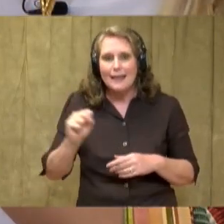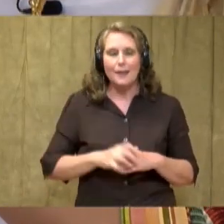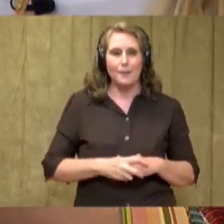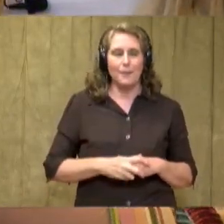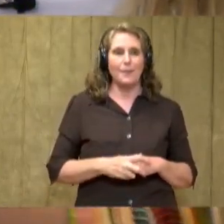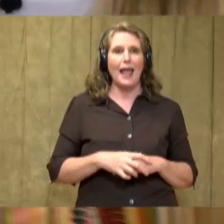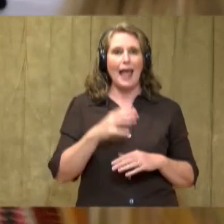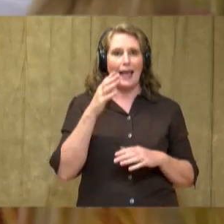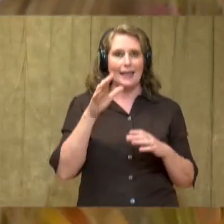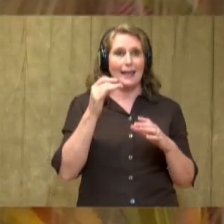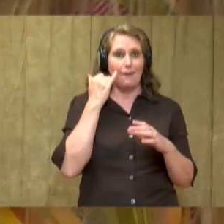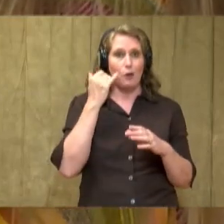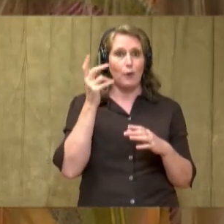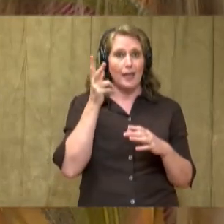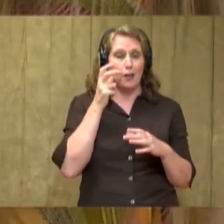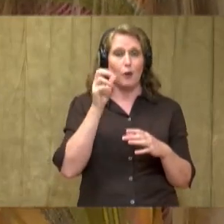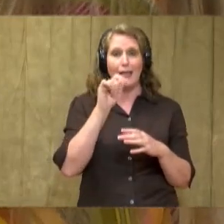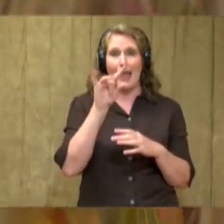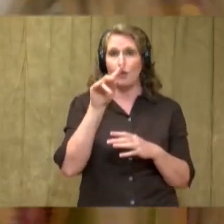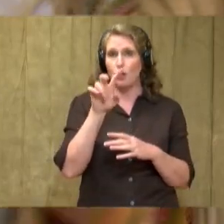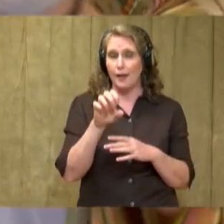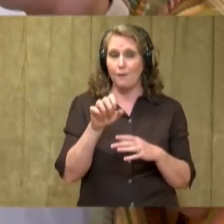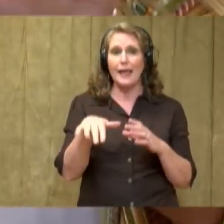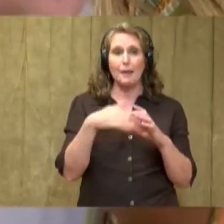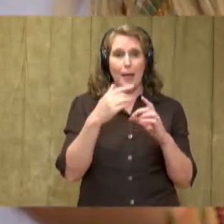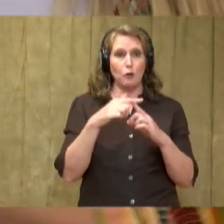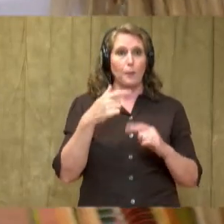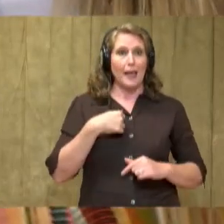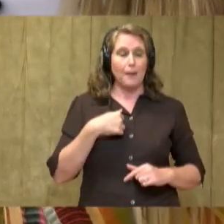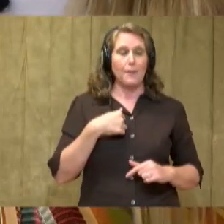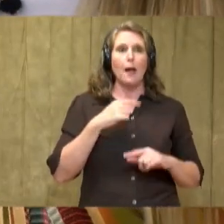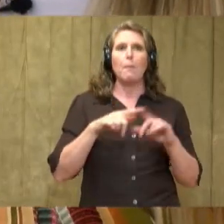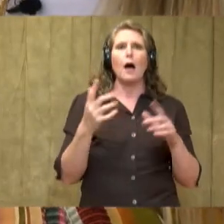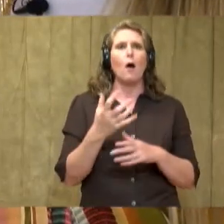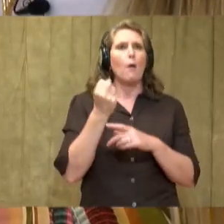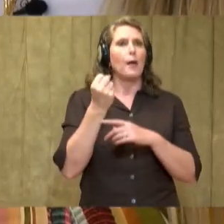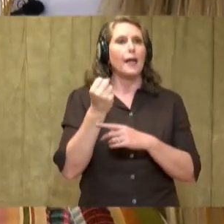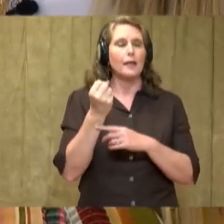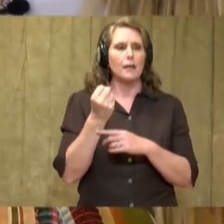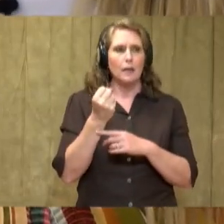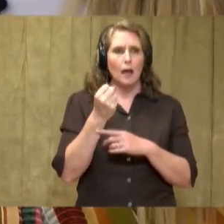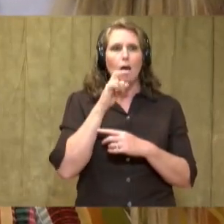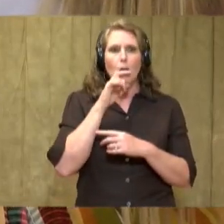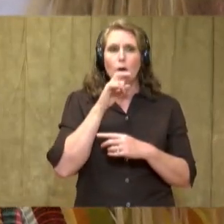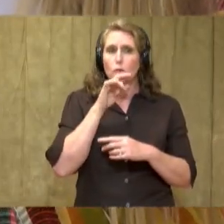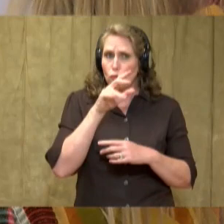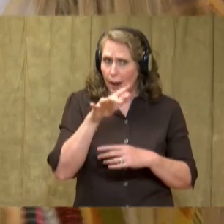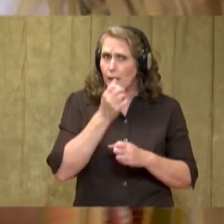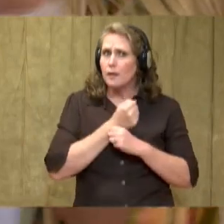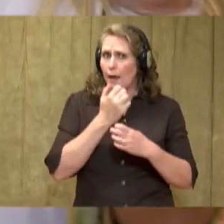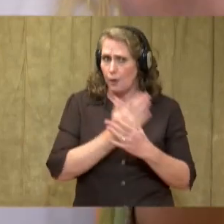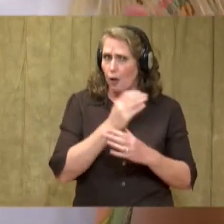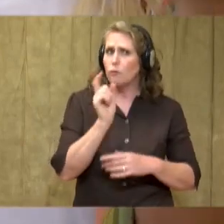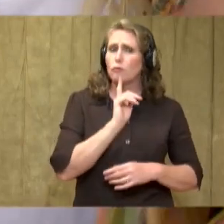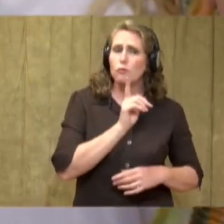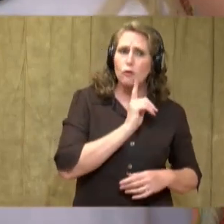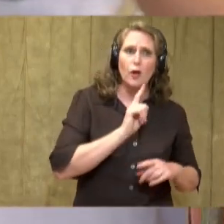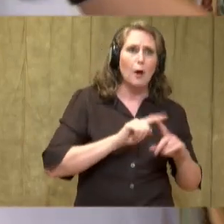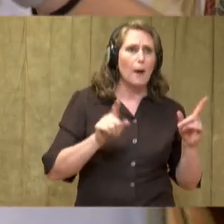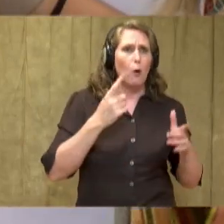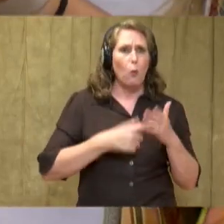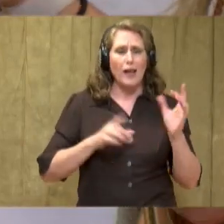to MCPSS TV. But wait, as much as dragons love tacos, they